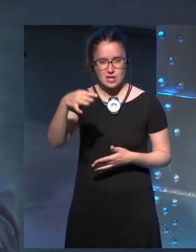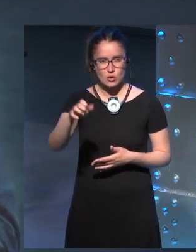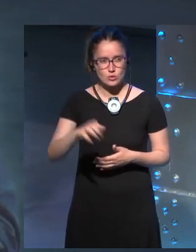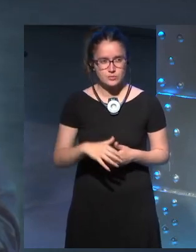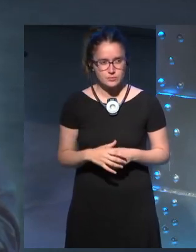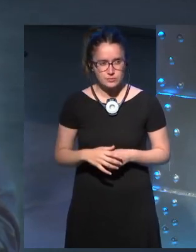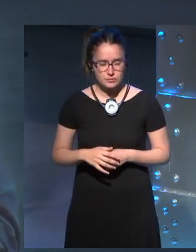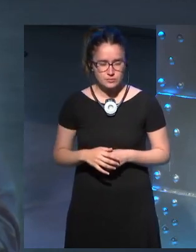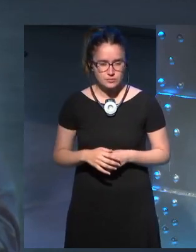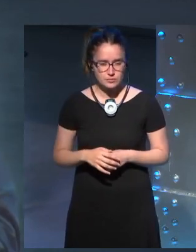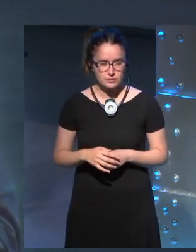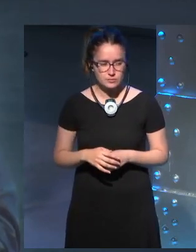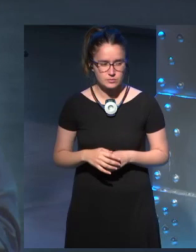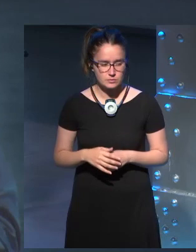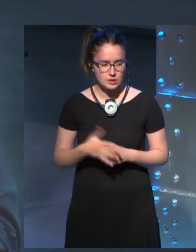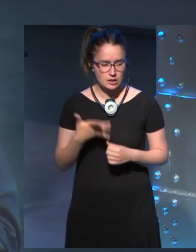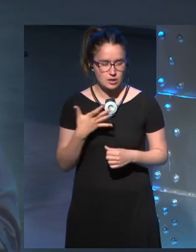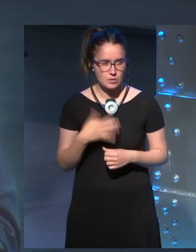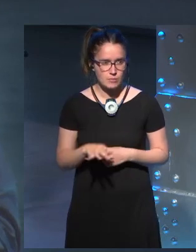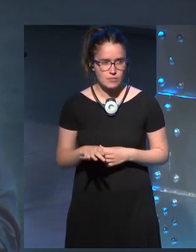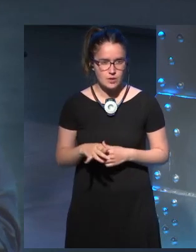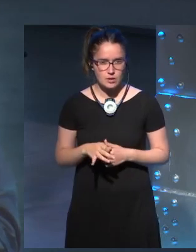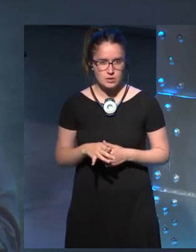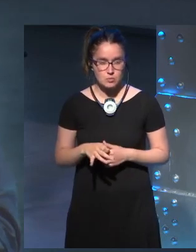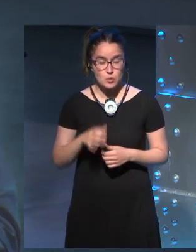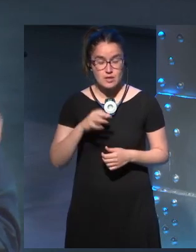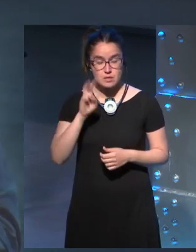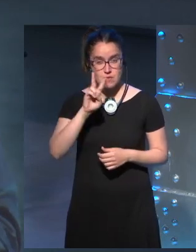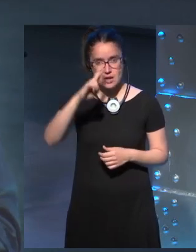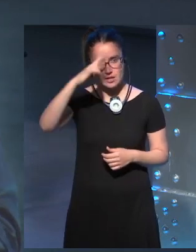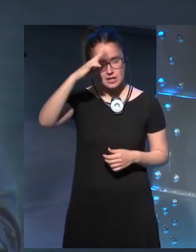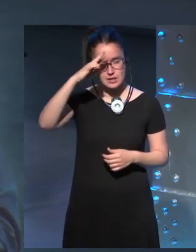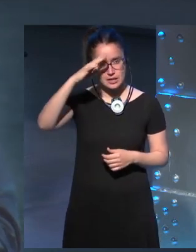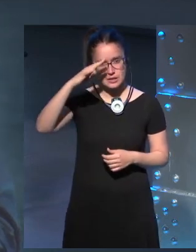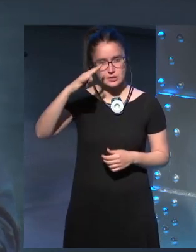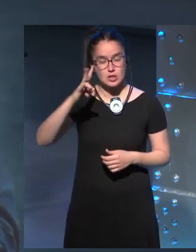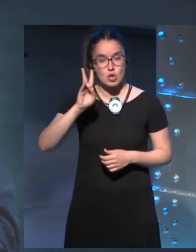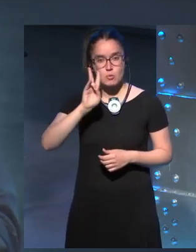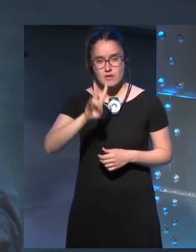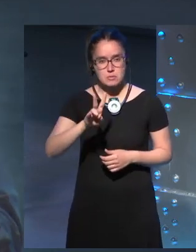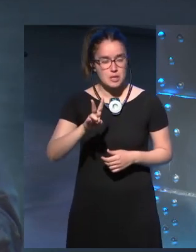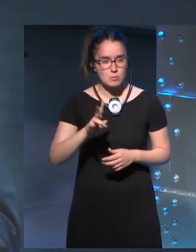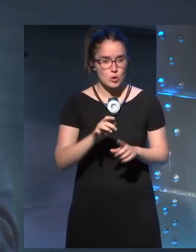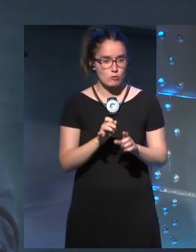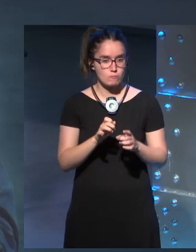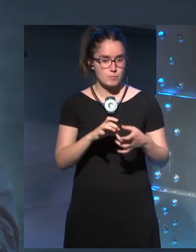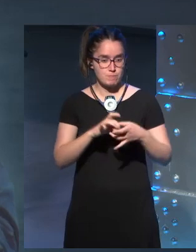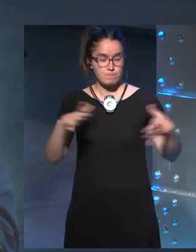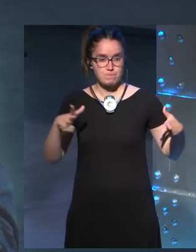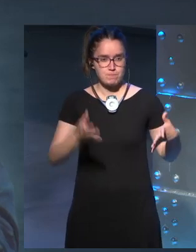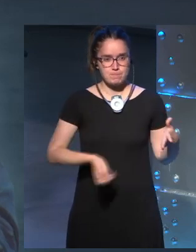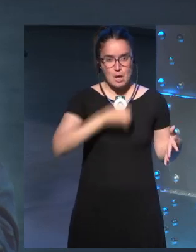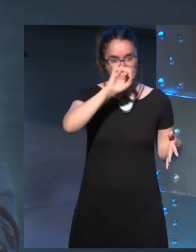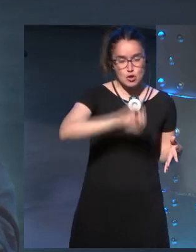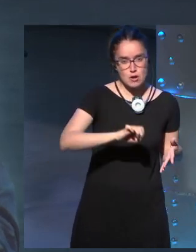you can watch Atletico Bilbao, and you can watch it with a distance you're doing a professional job. I think that's